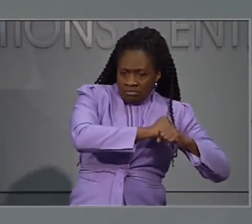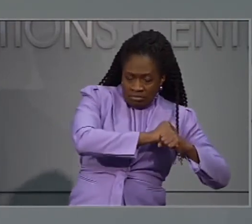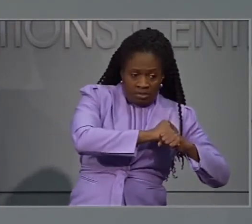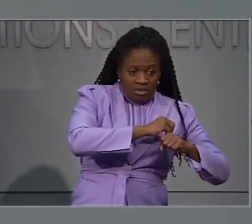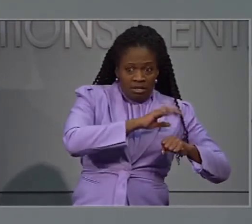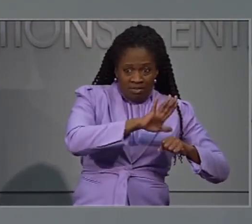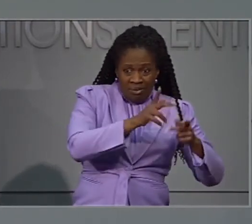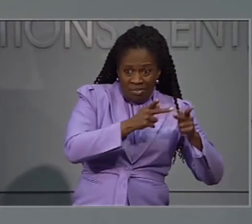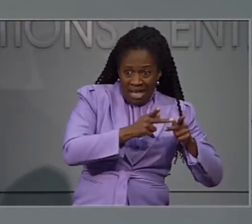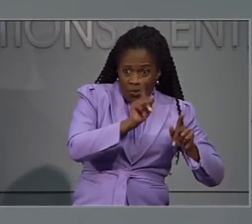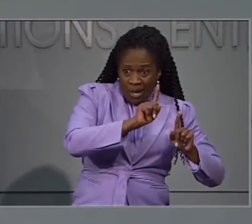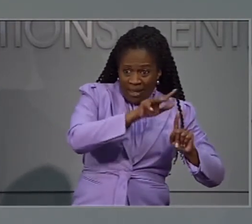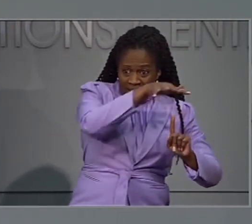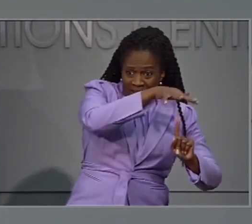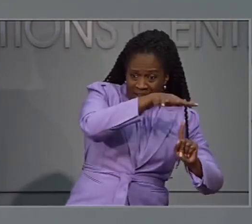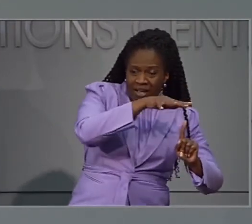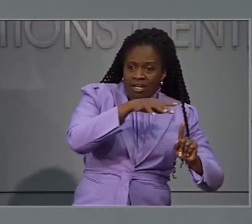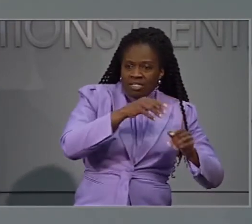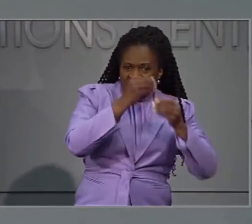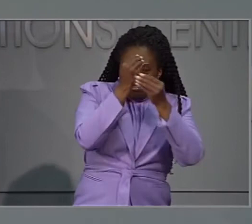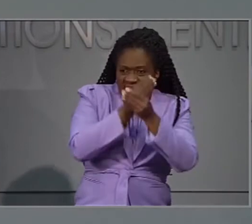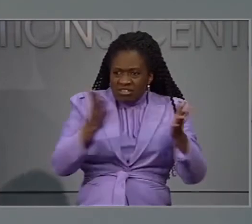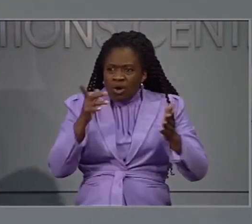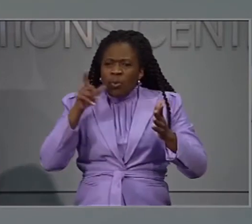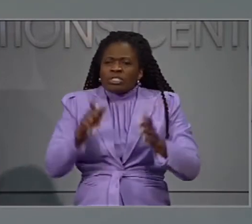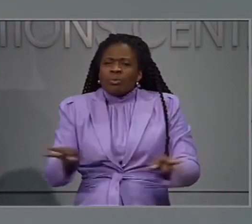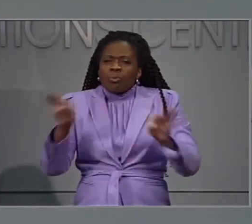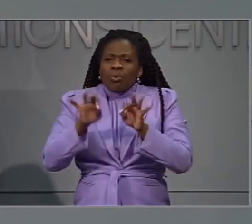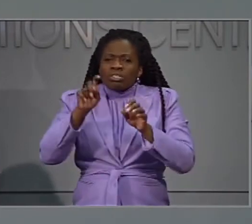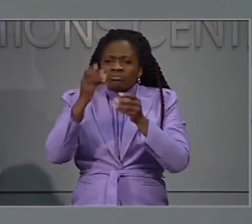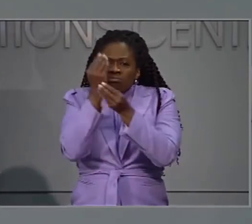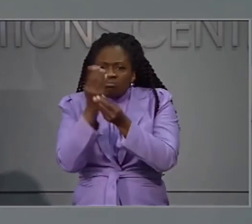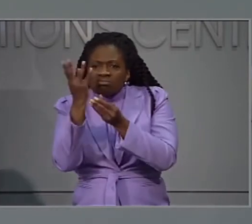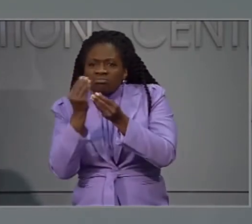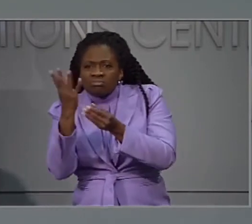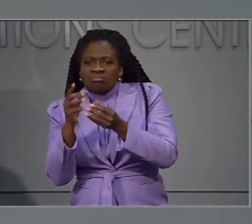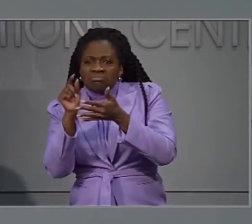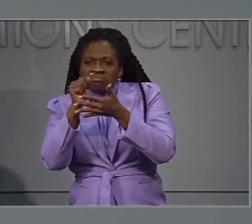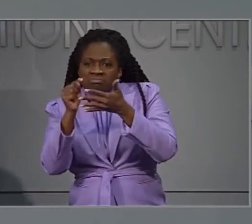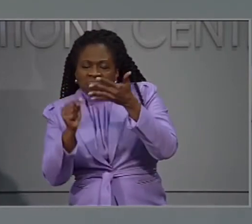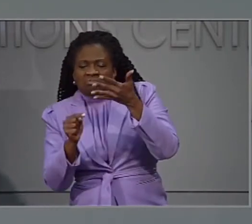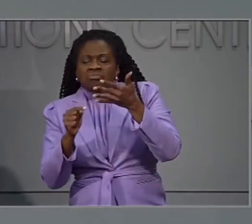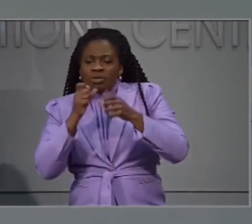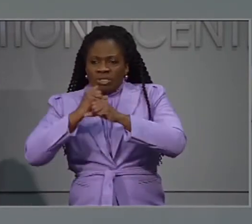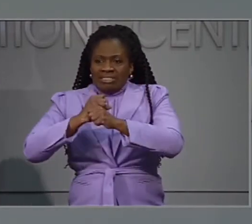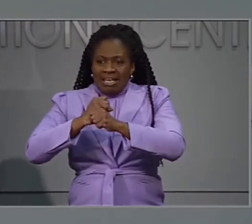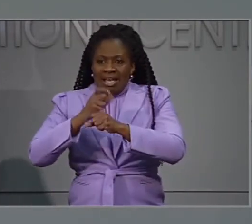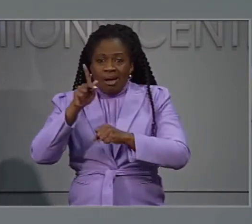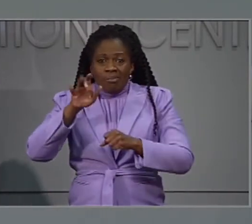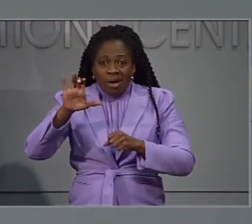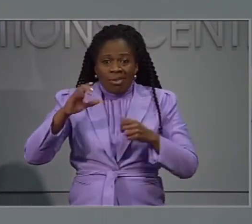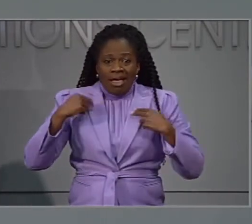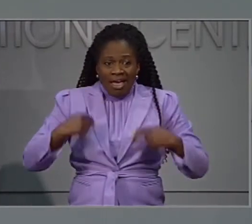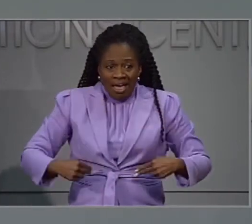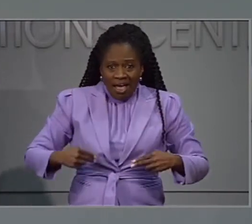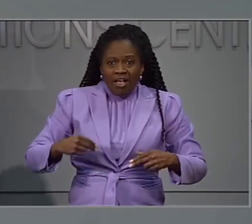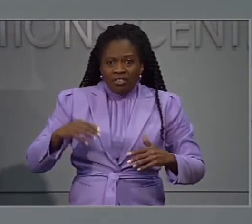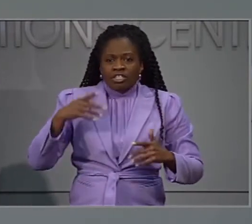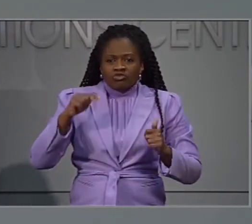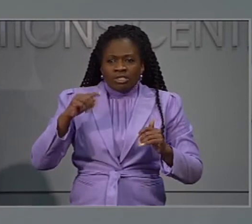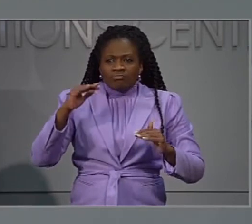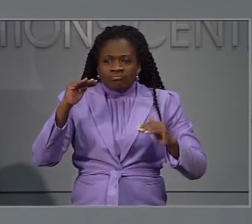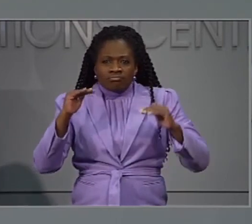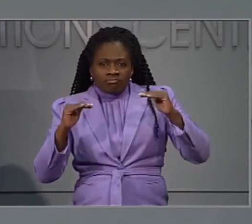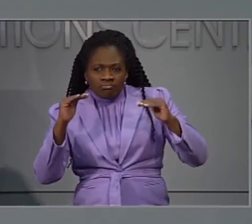as well as sharing the information that is necessary to protect public health, as well as be transparent and